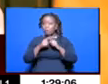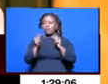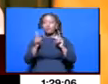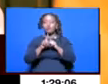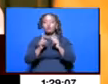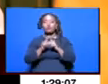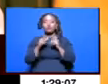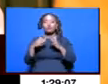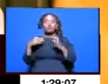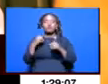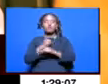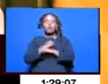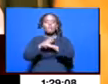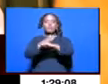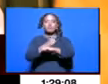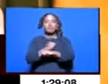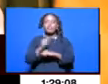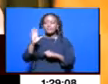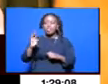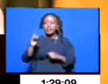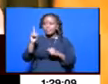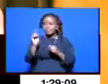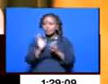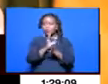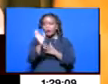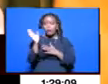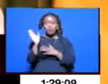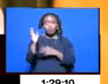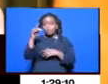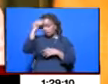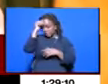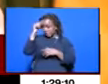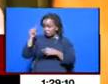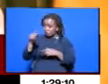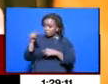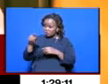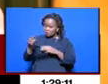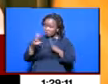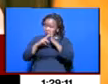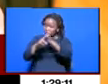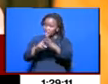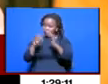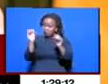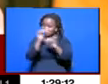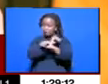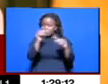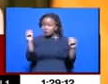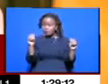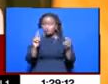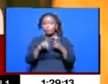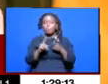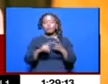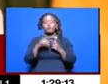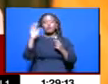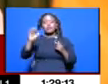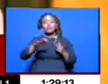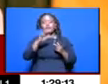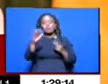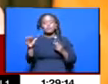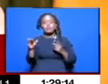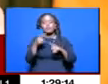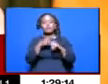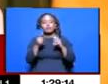executive arm of government, if you like, read the president, and to a certain extent the legislature, from